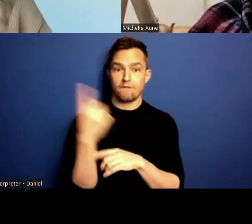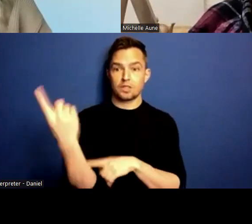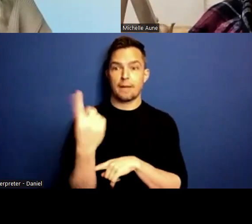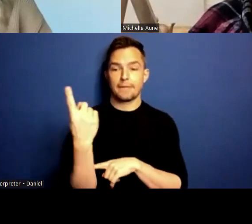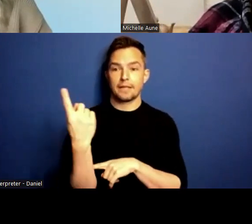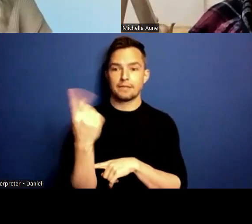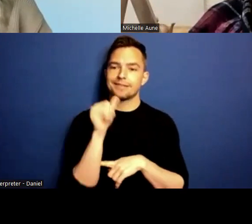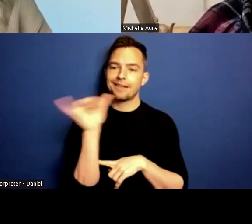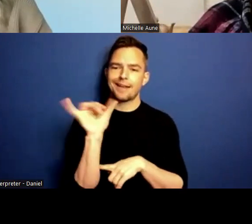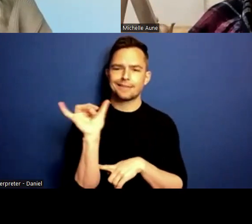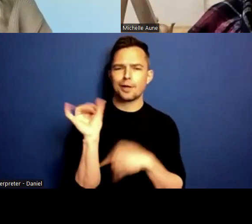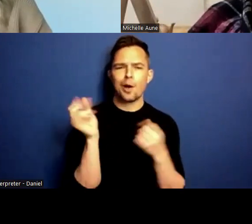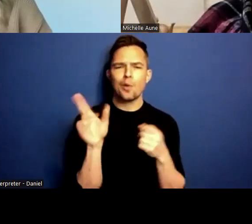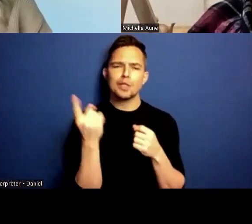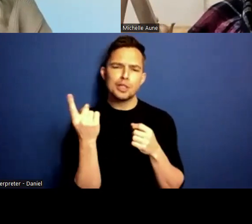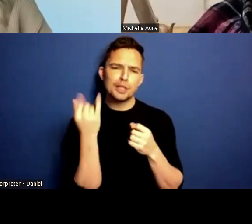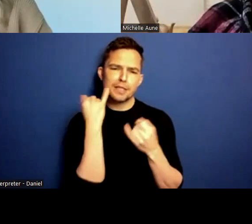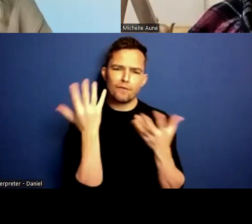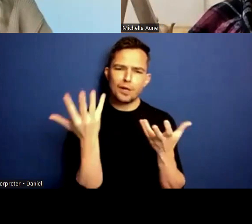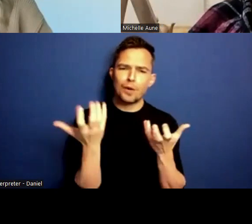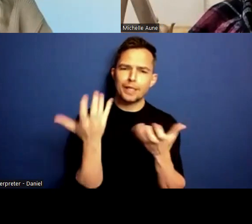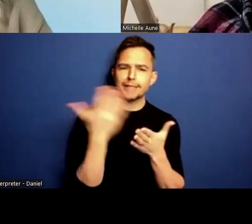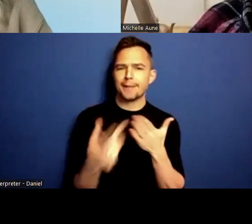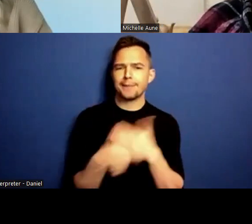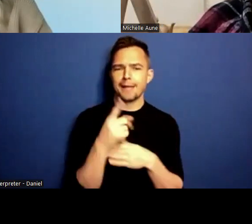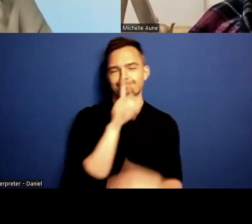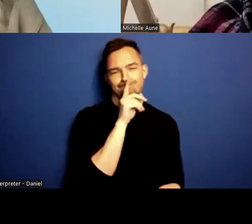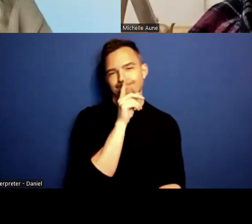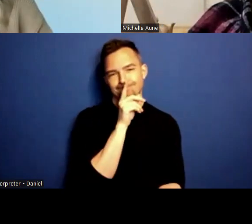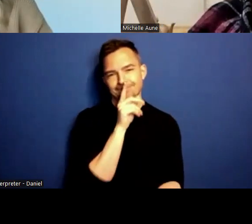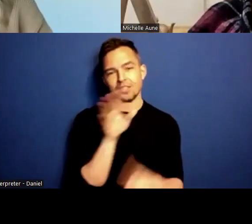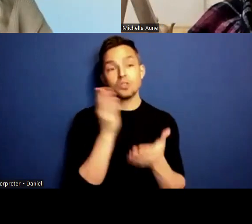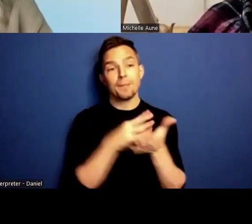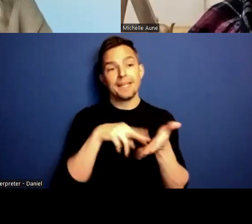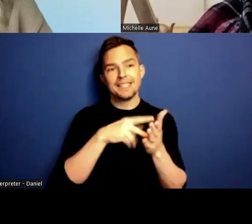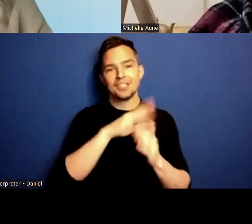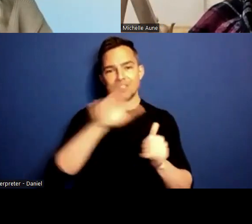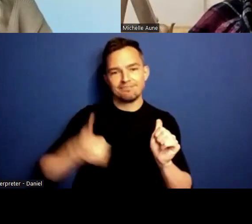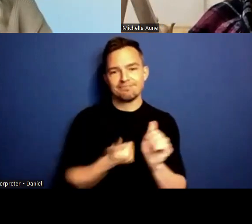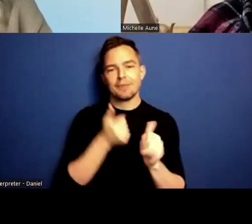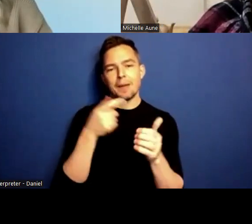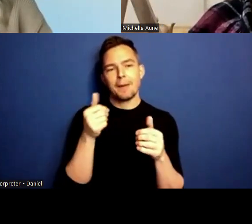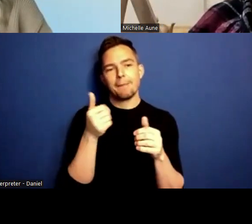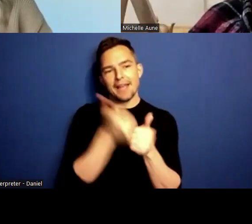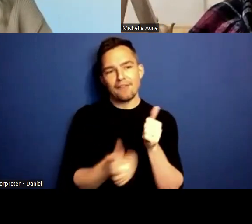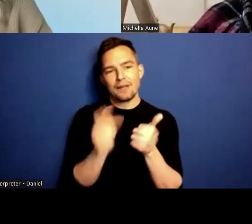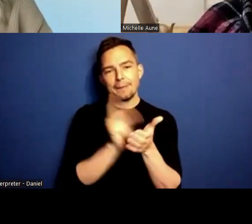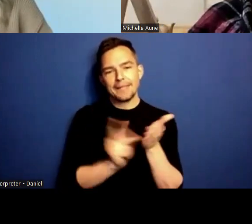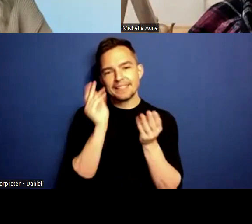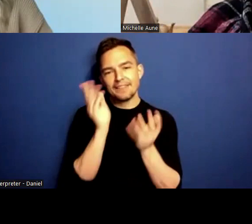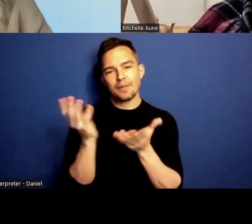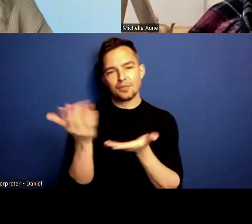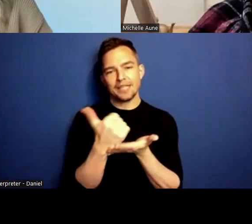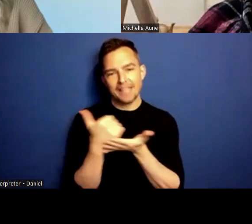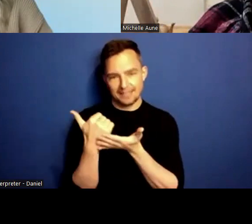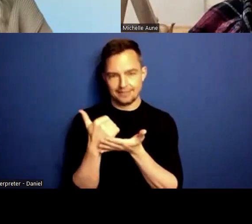not just like, oh, just in case we might want it someday, but instead there's real intention behind every piece of data that we collect,